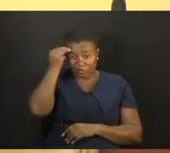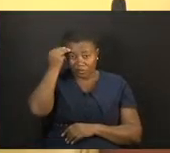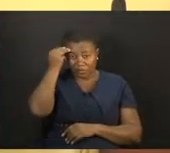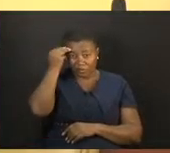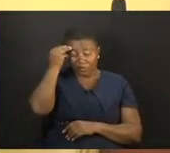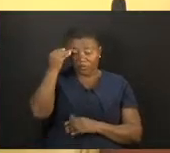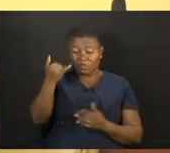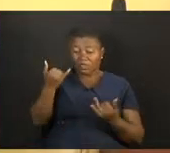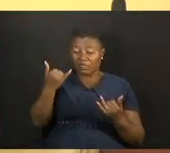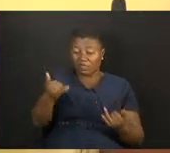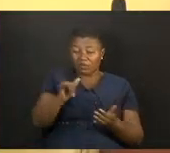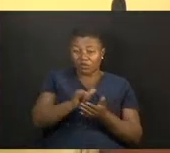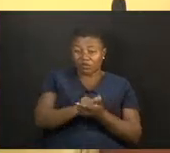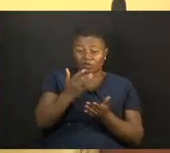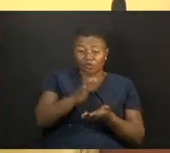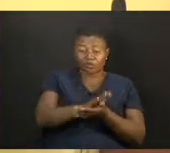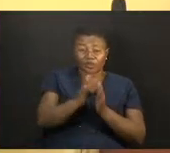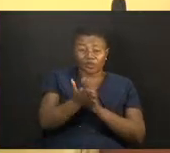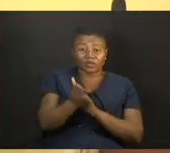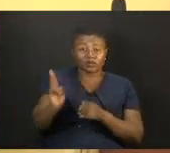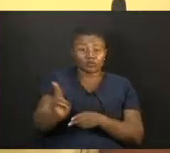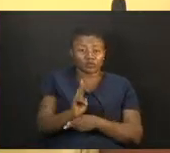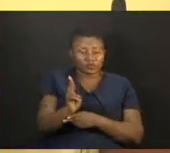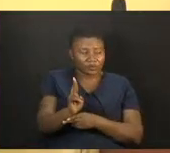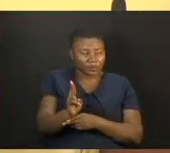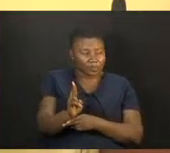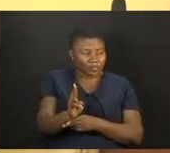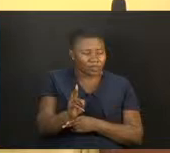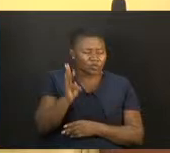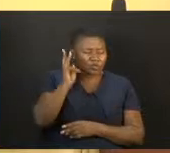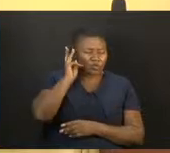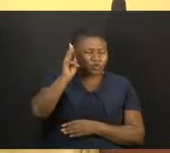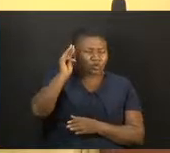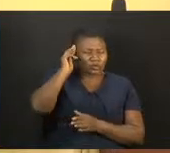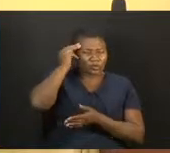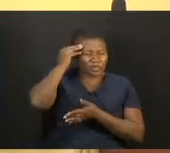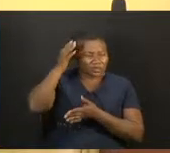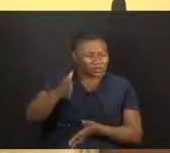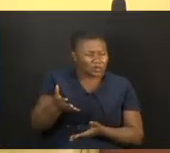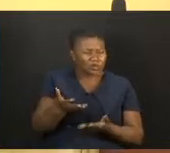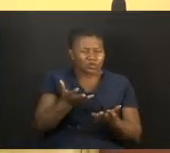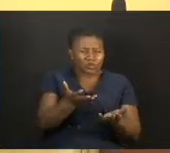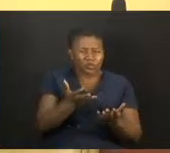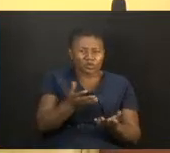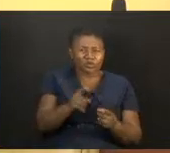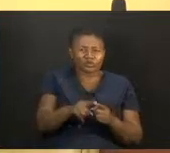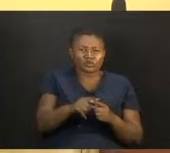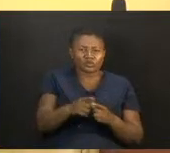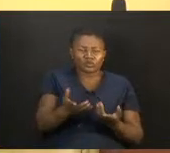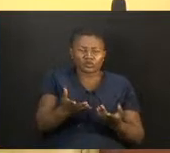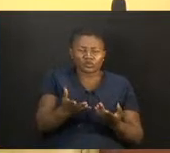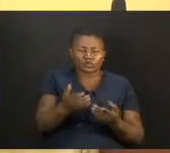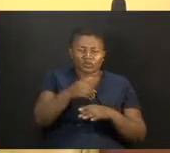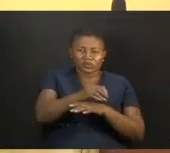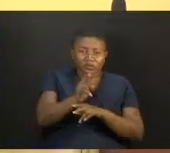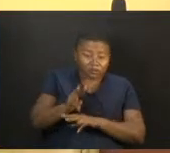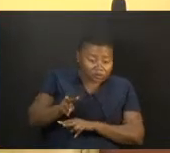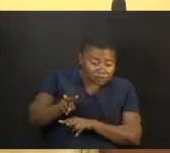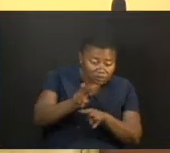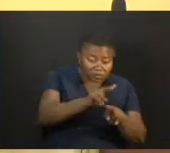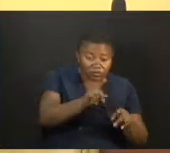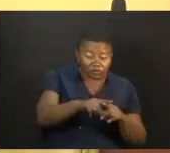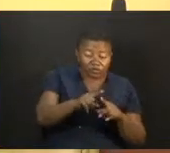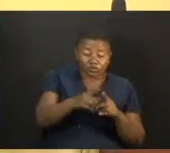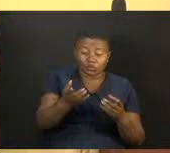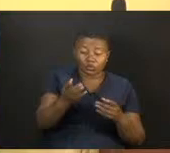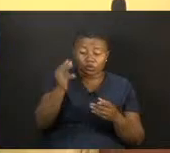be a university, will the Minister be willing to move its supervision to the Ministry of Education